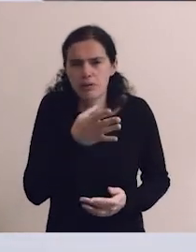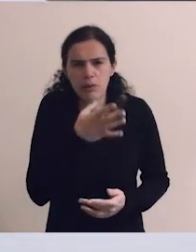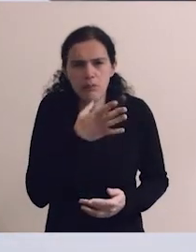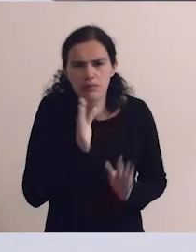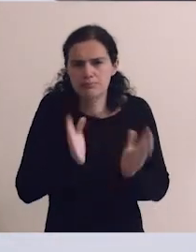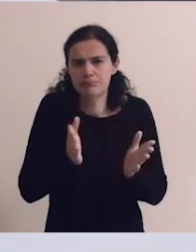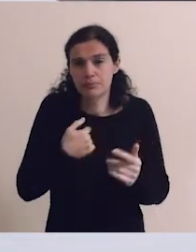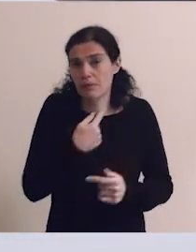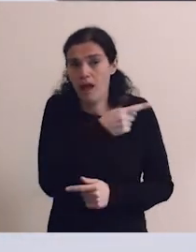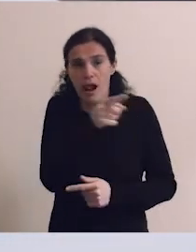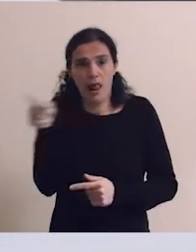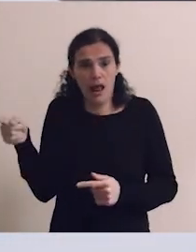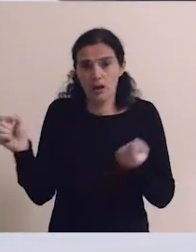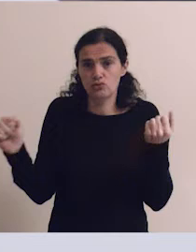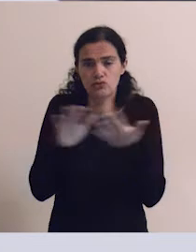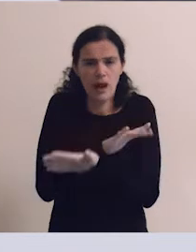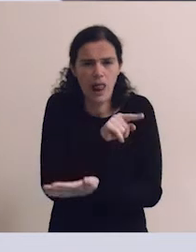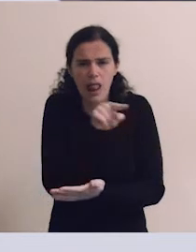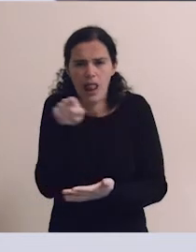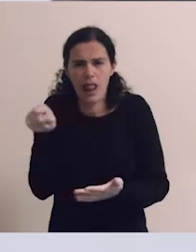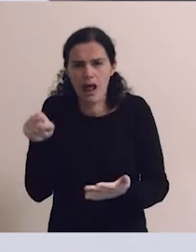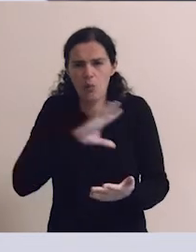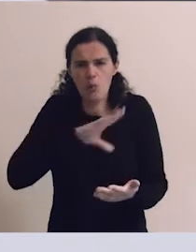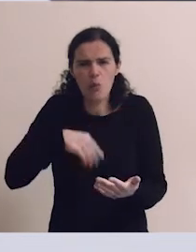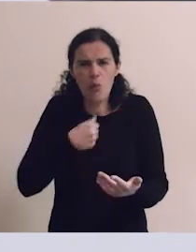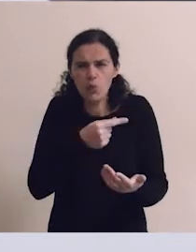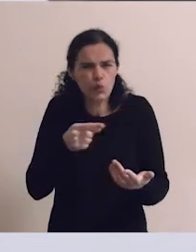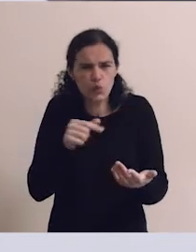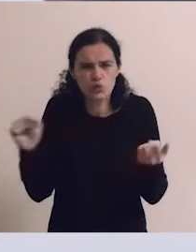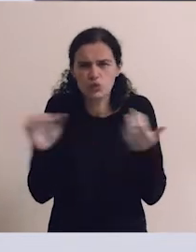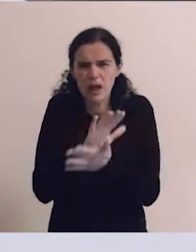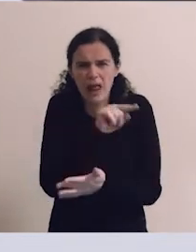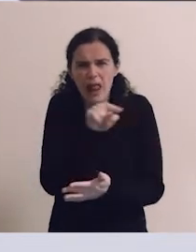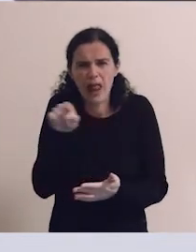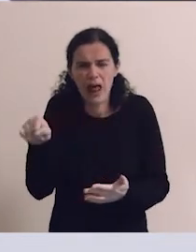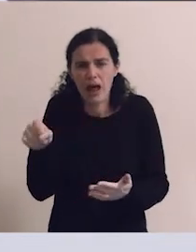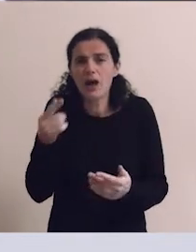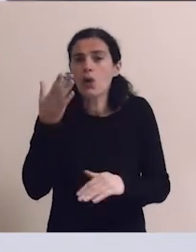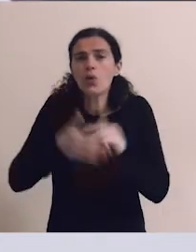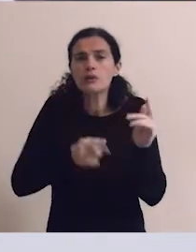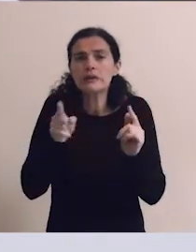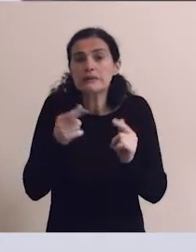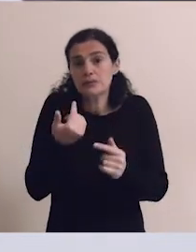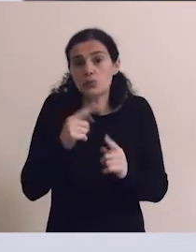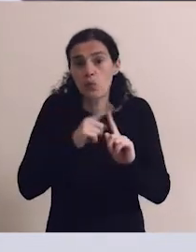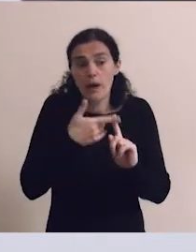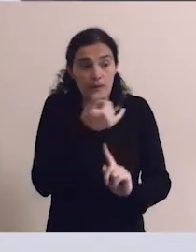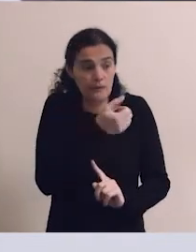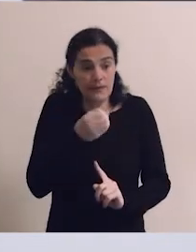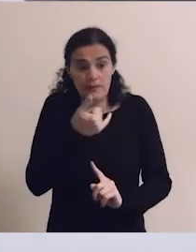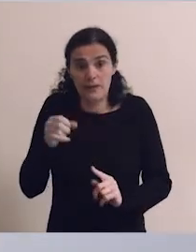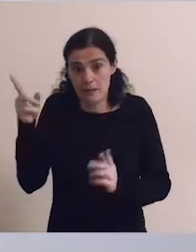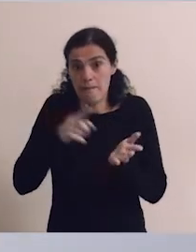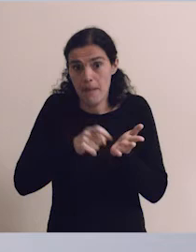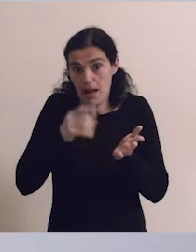described, I think it's on the front page of every newspaper in the world, what's happening in